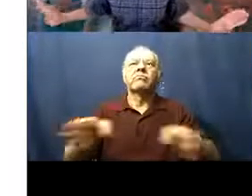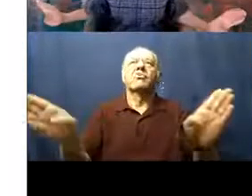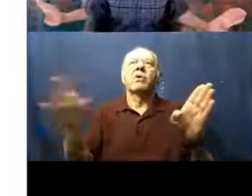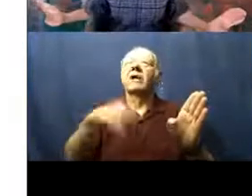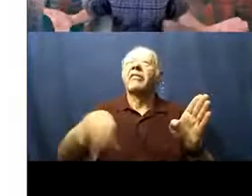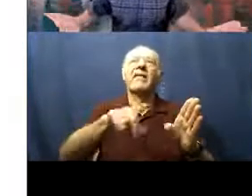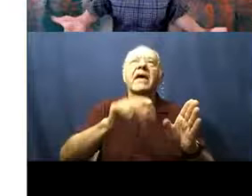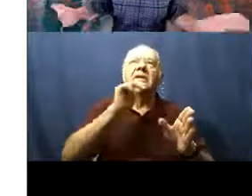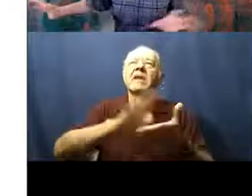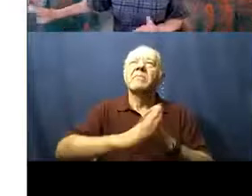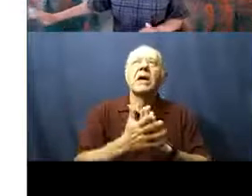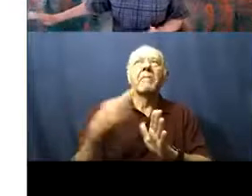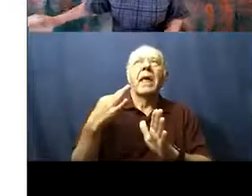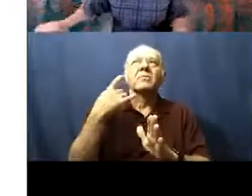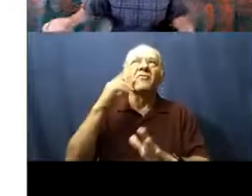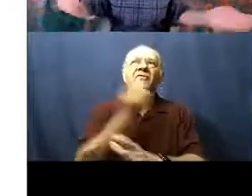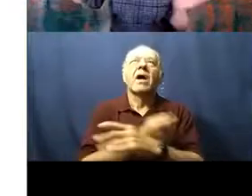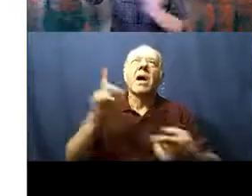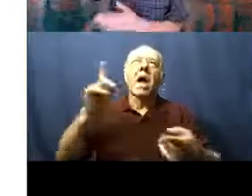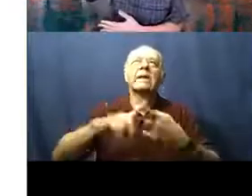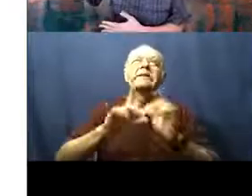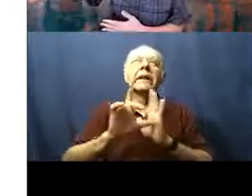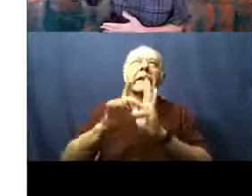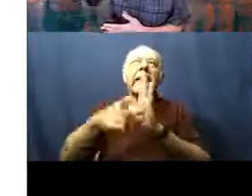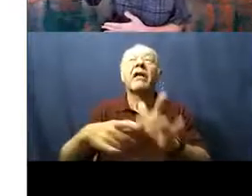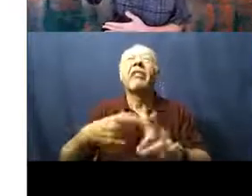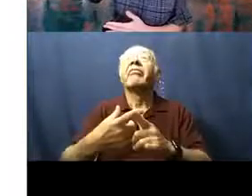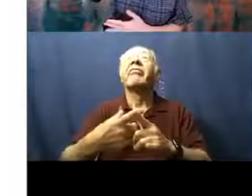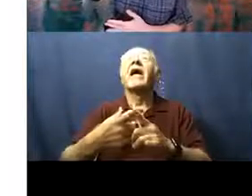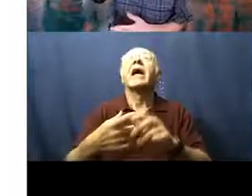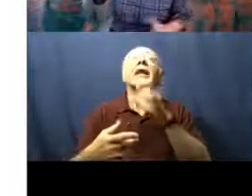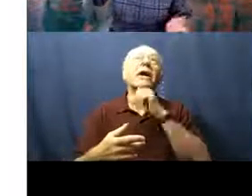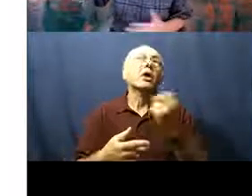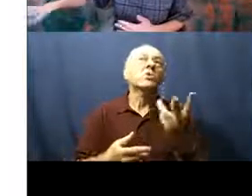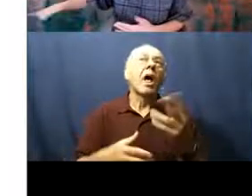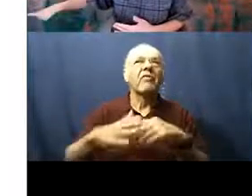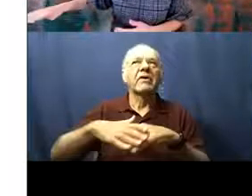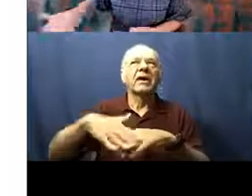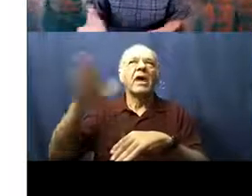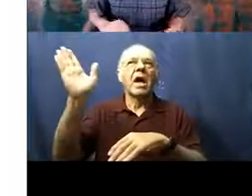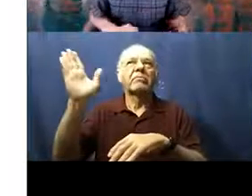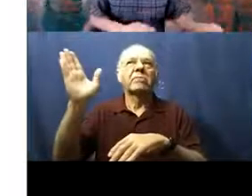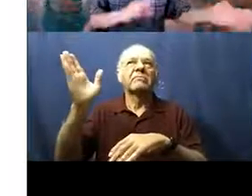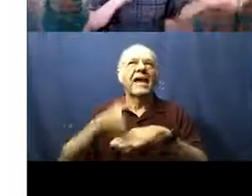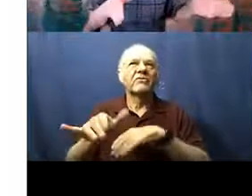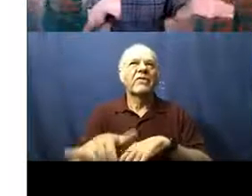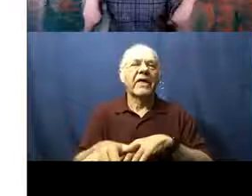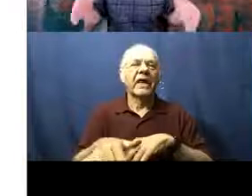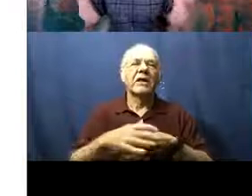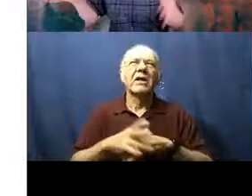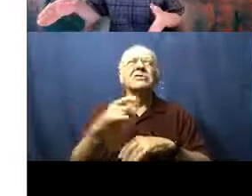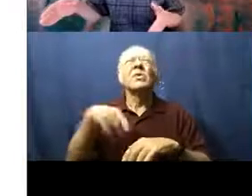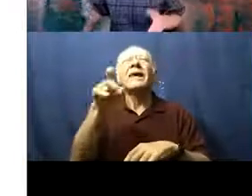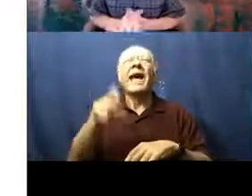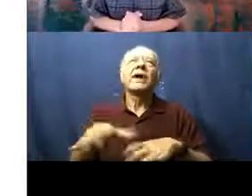become eligible for the vaccine until a little bit later. And then of course our 12-year-olds and up after that. So we've had to